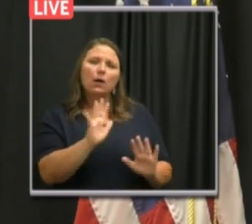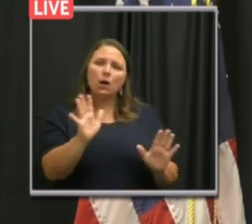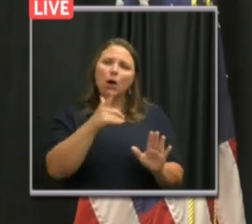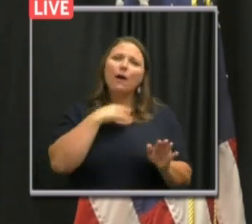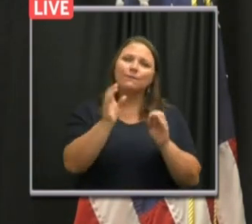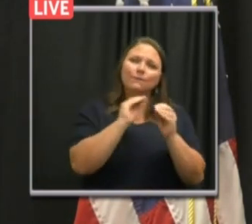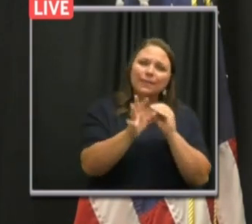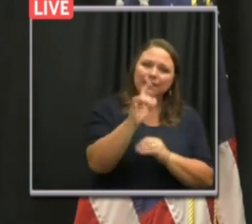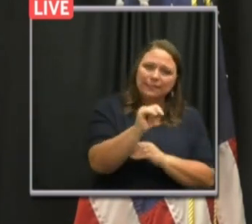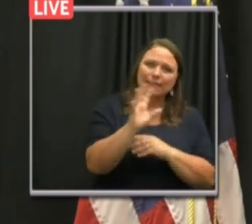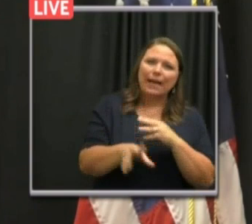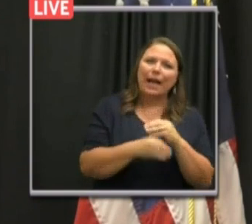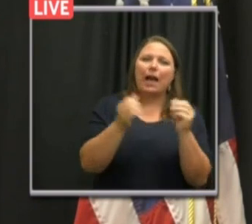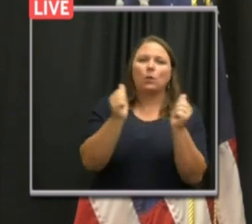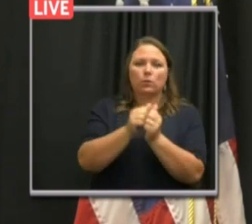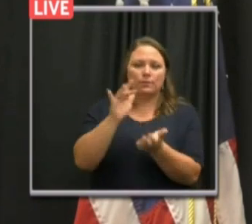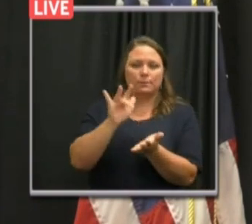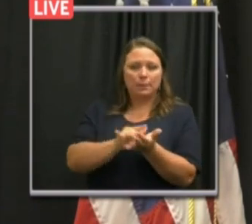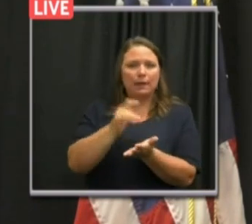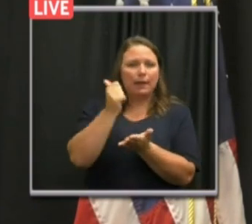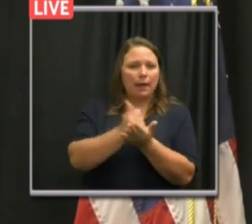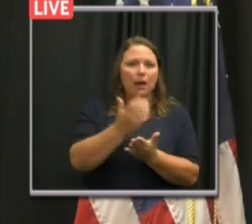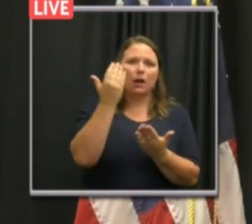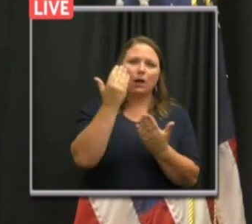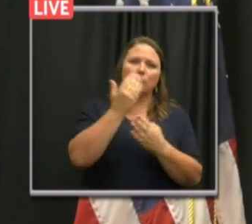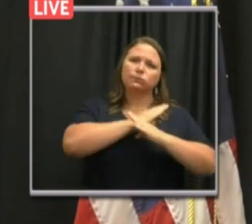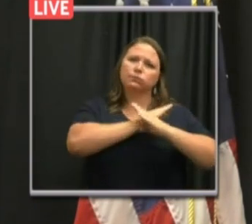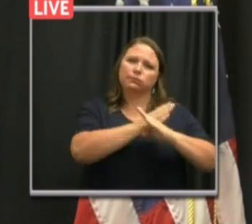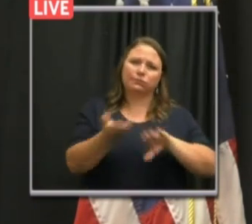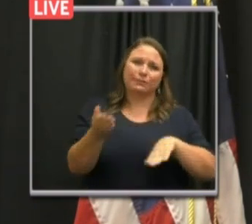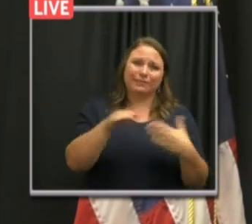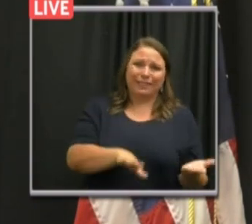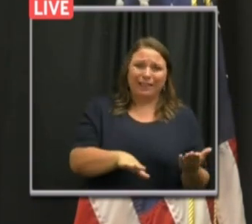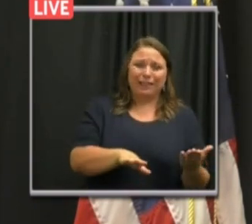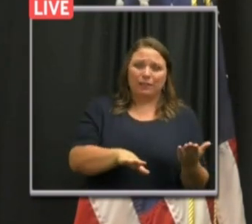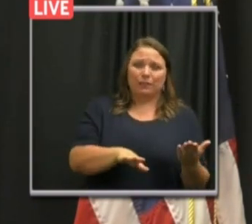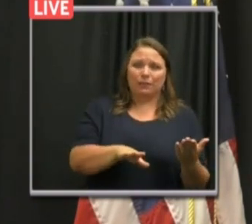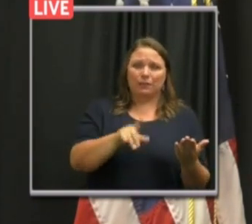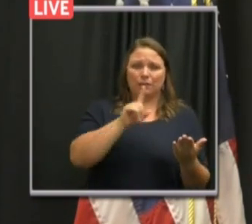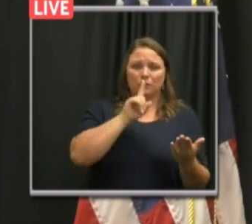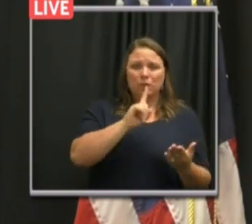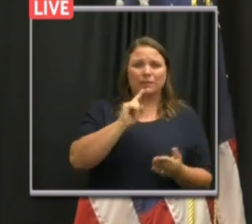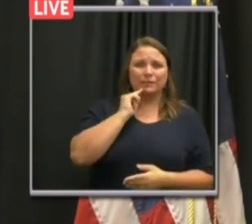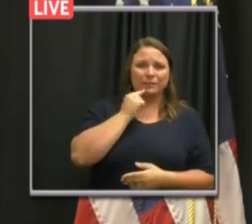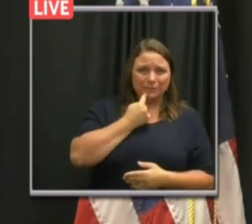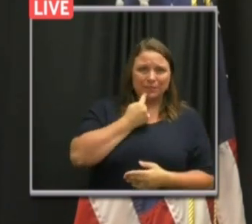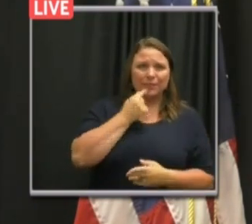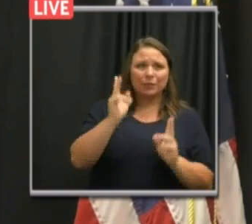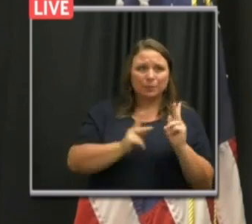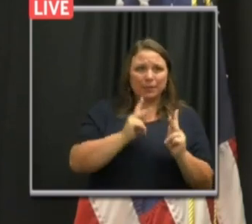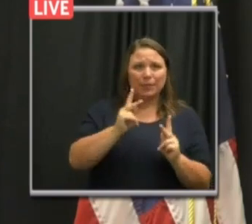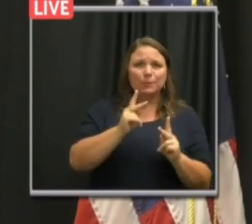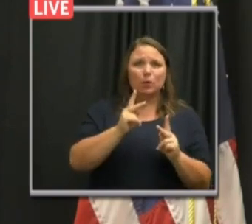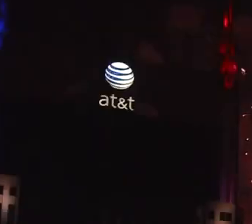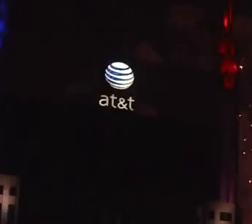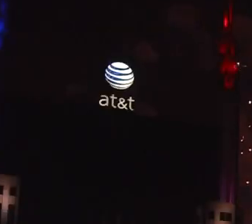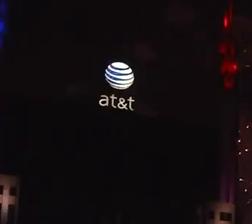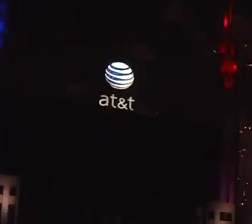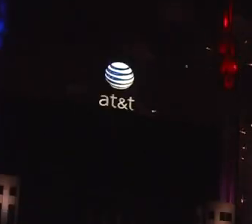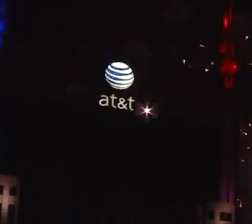going to do something in addition to that to prevent what is a really severe number of cases in a short amount of